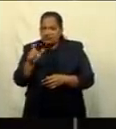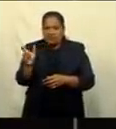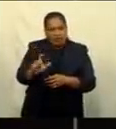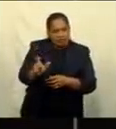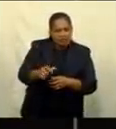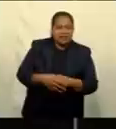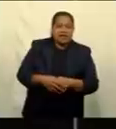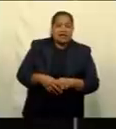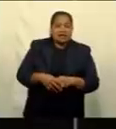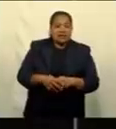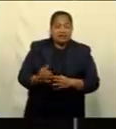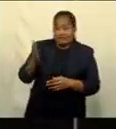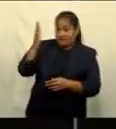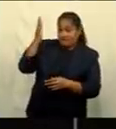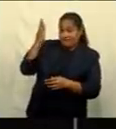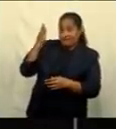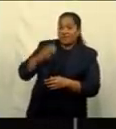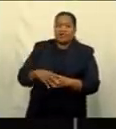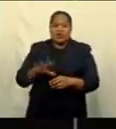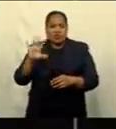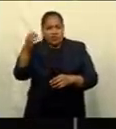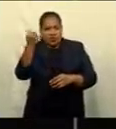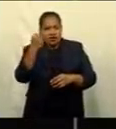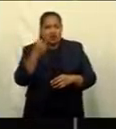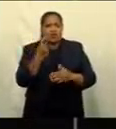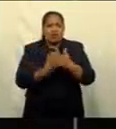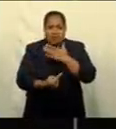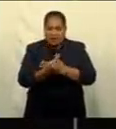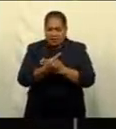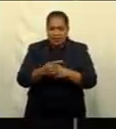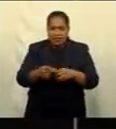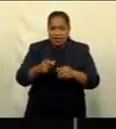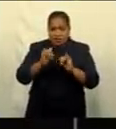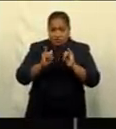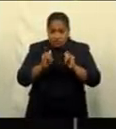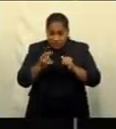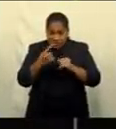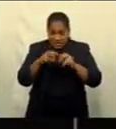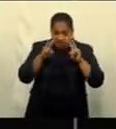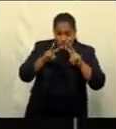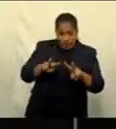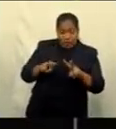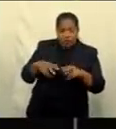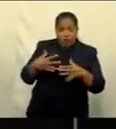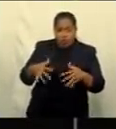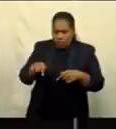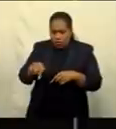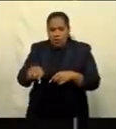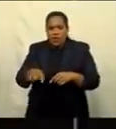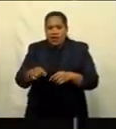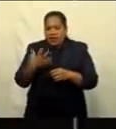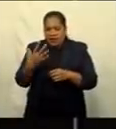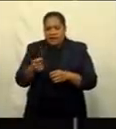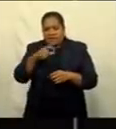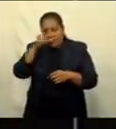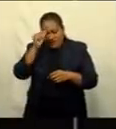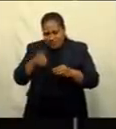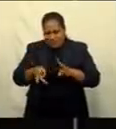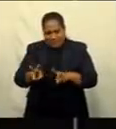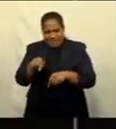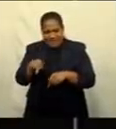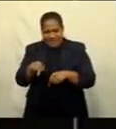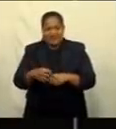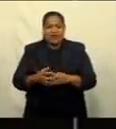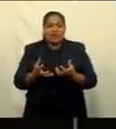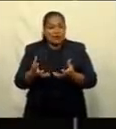Australia 13 winner Justin Narayan impressed the judges and viewers with several dishes which had a Fijian touch to it. According to